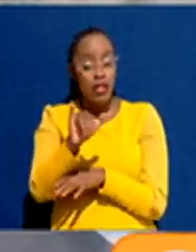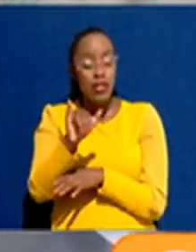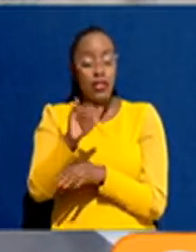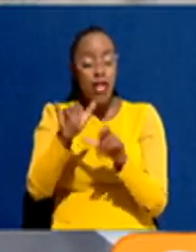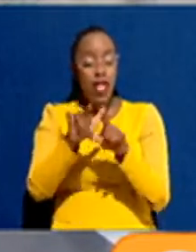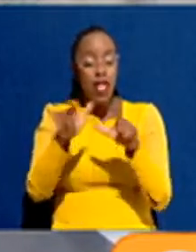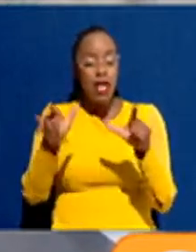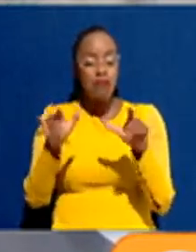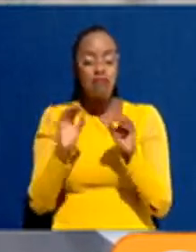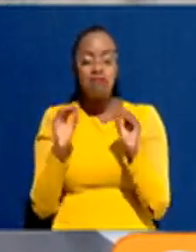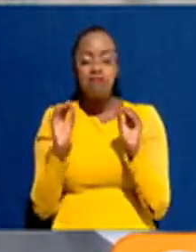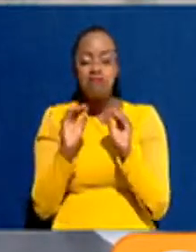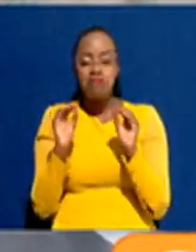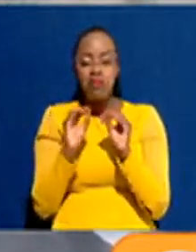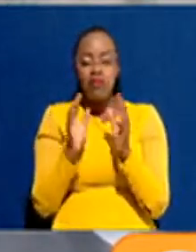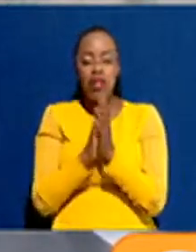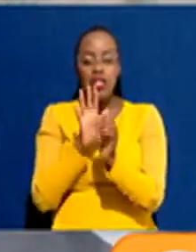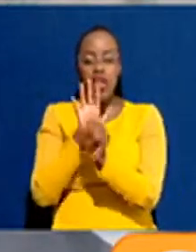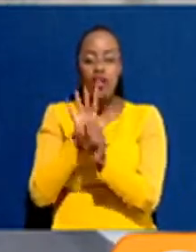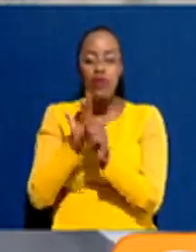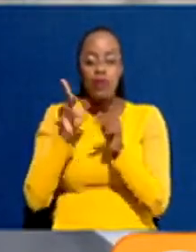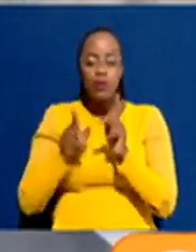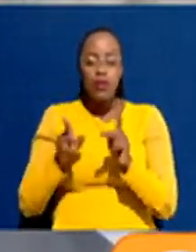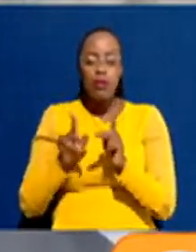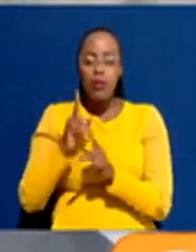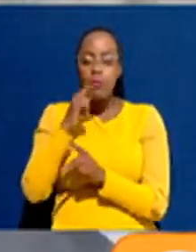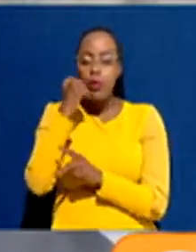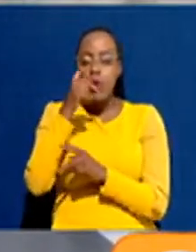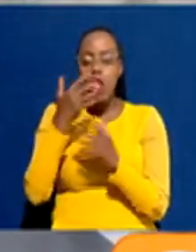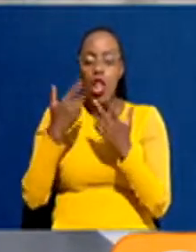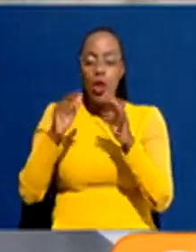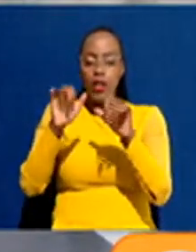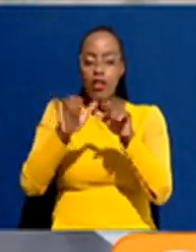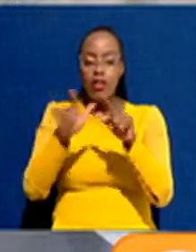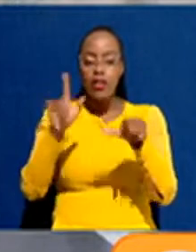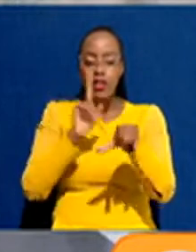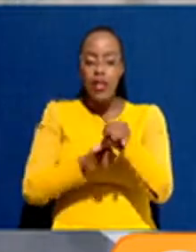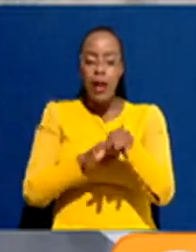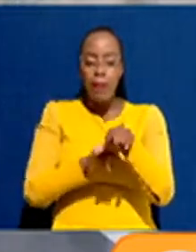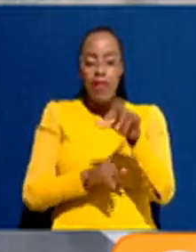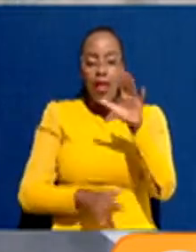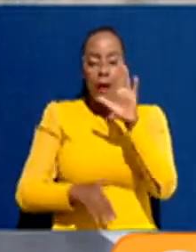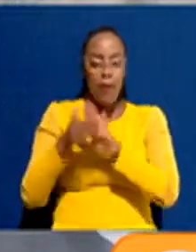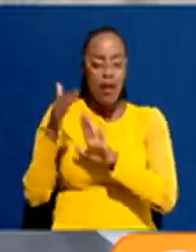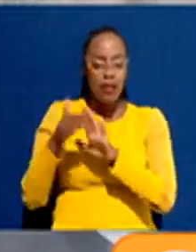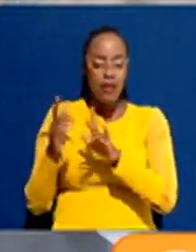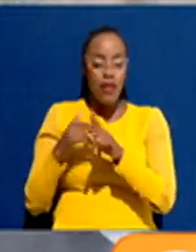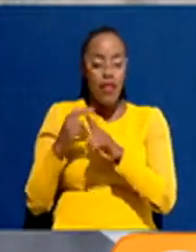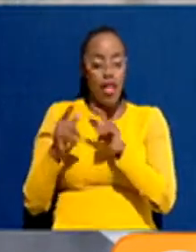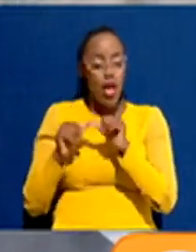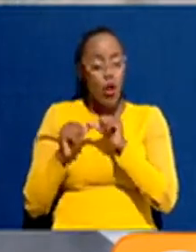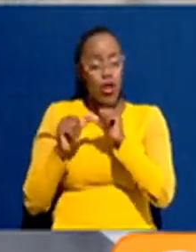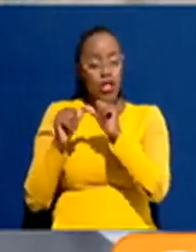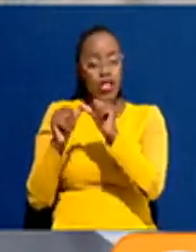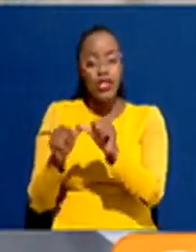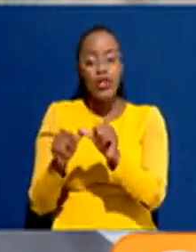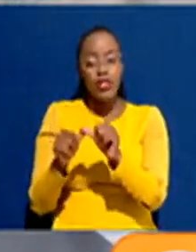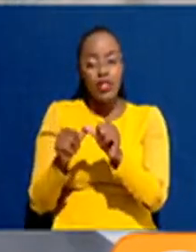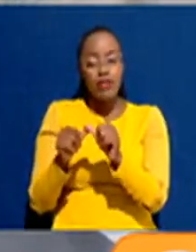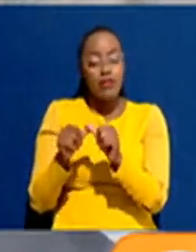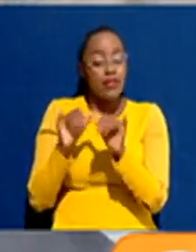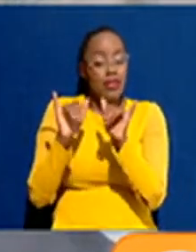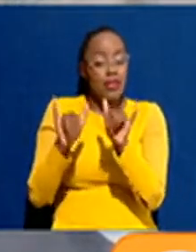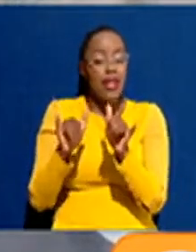land. And most people who had lost their land during the emergency continued being